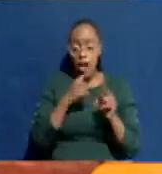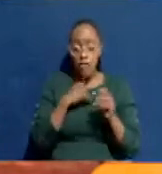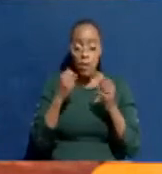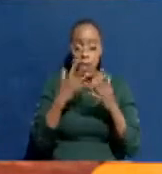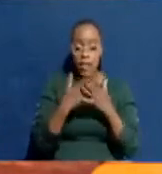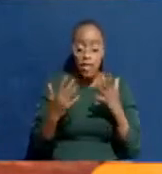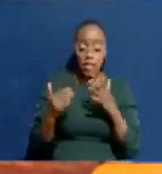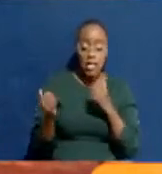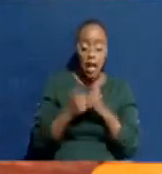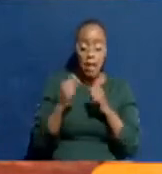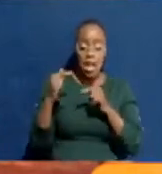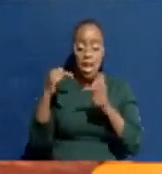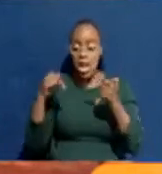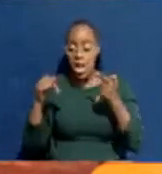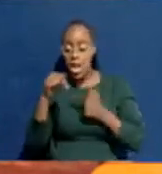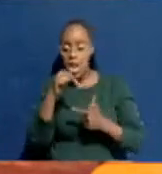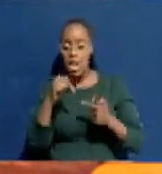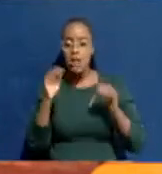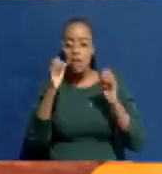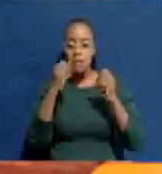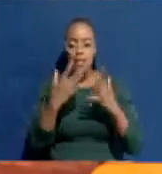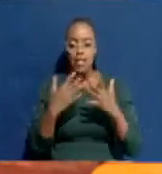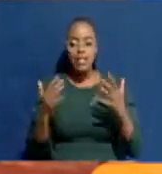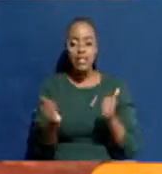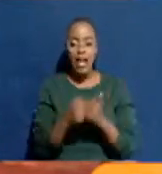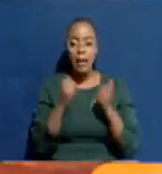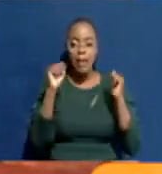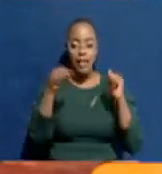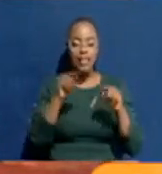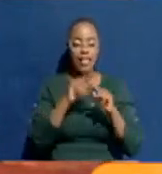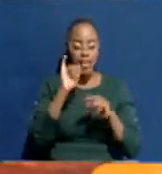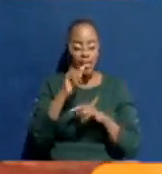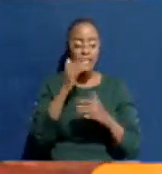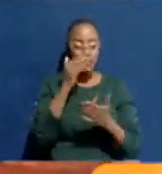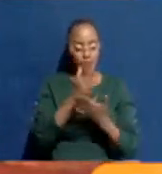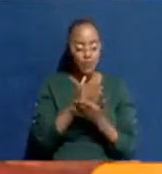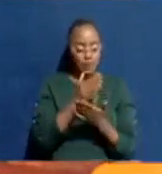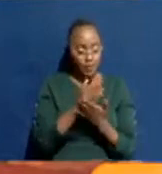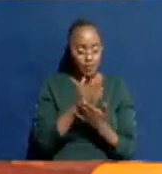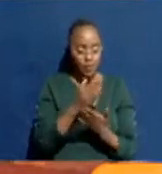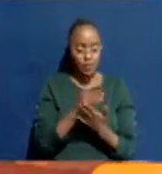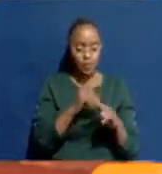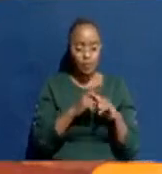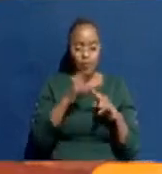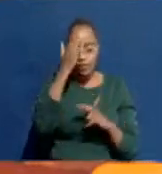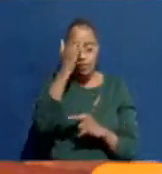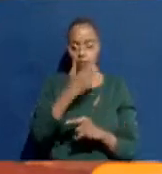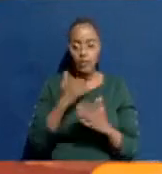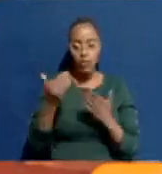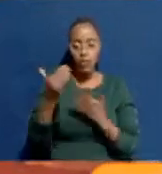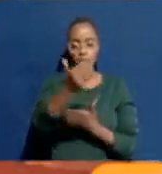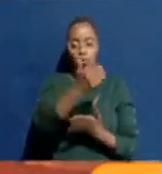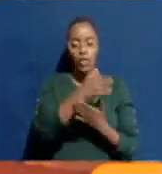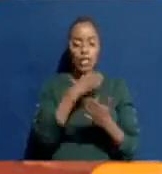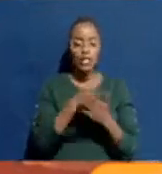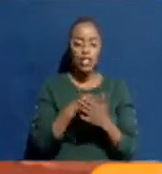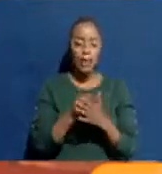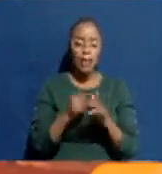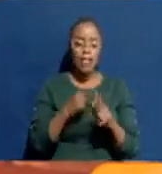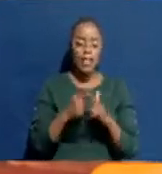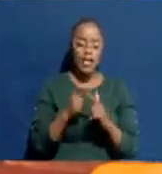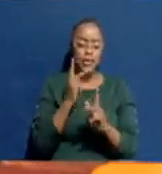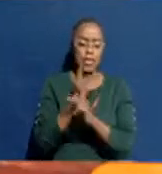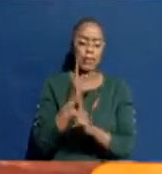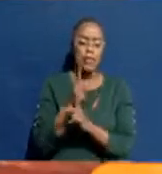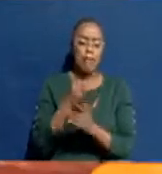things that are going on. Yes, there are so many things going on. That's a fact. You know, we are in a very tight time. But why do you want to collect money? Then you keep